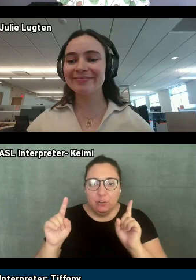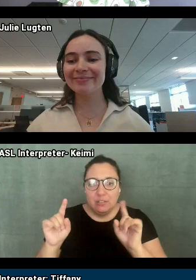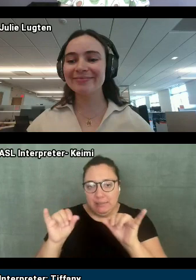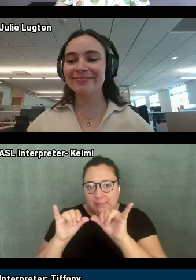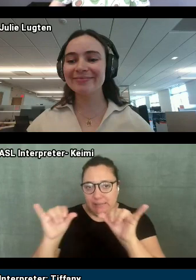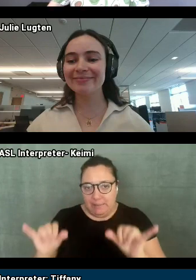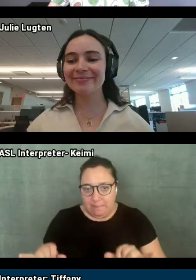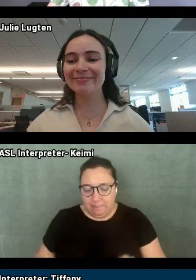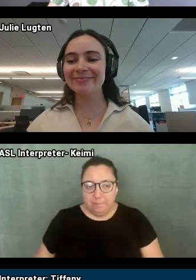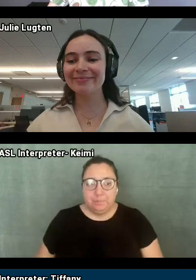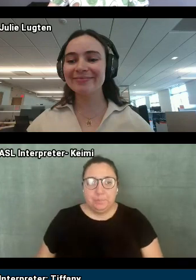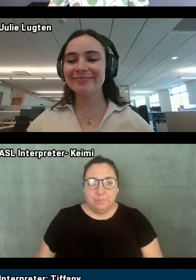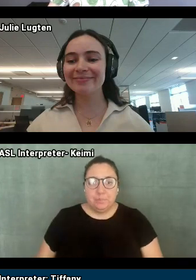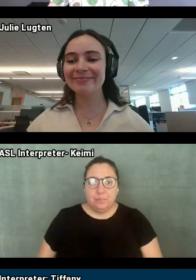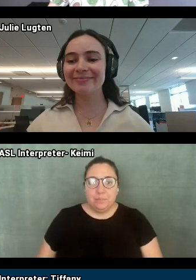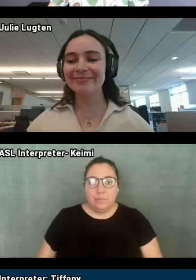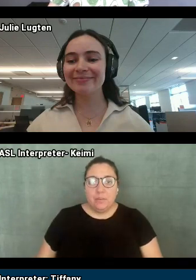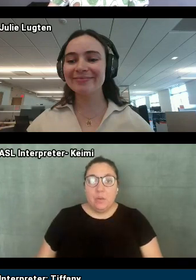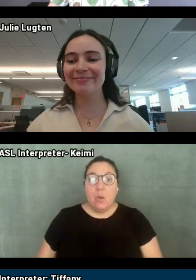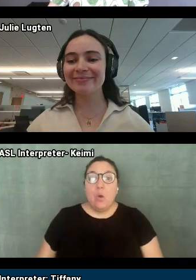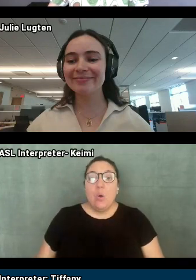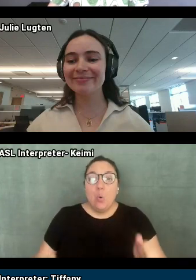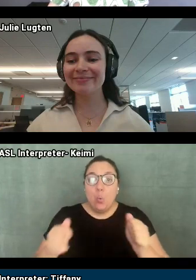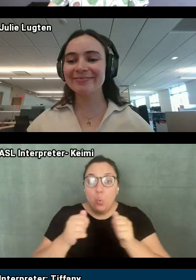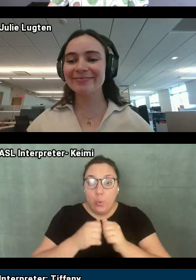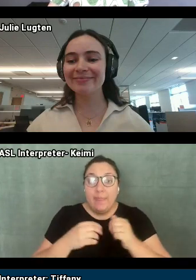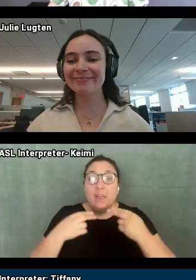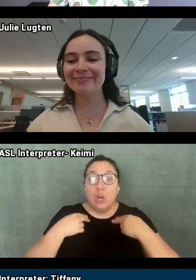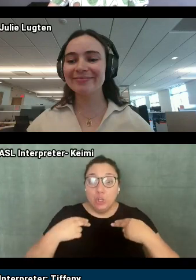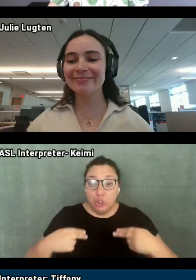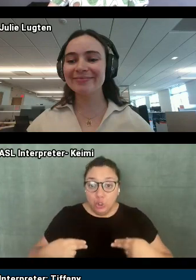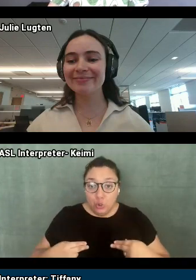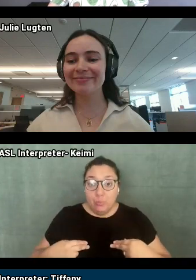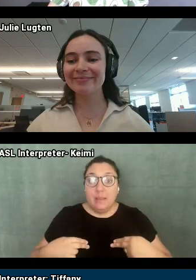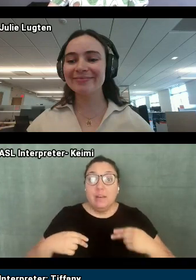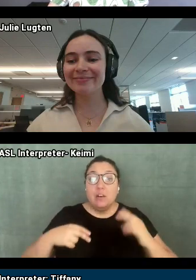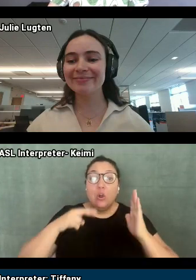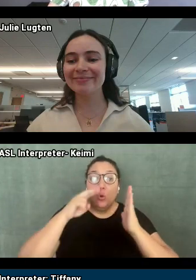system with a human readable label.